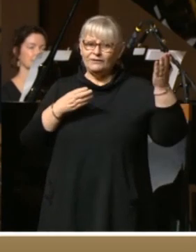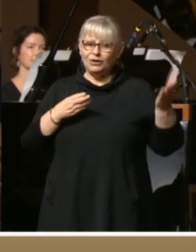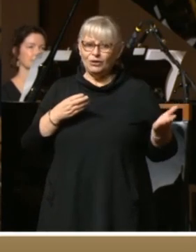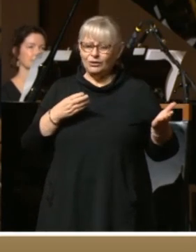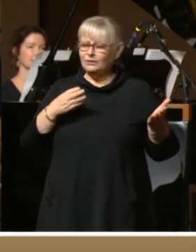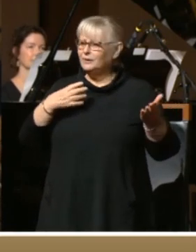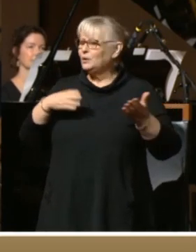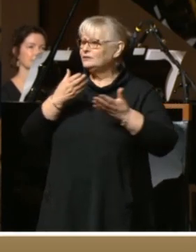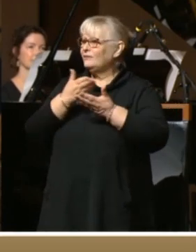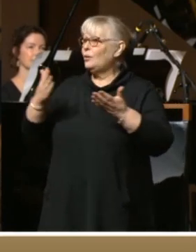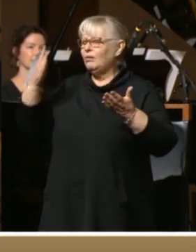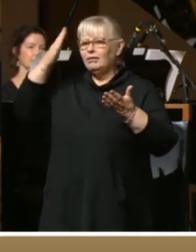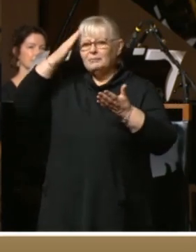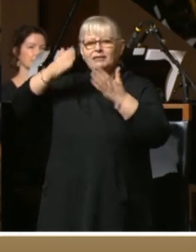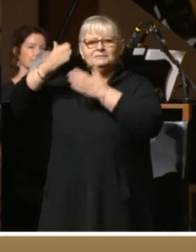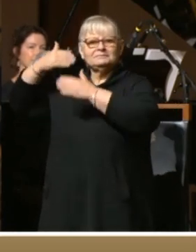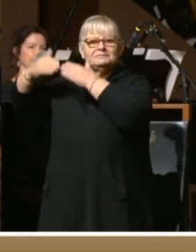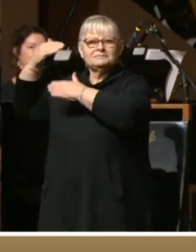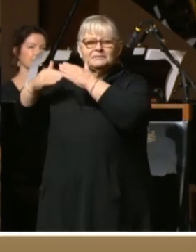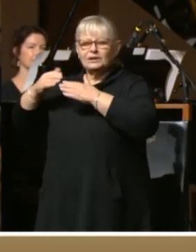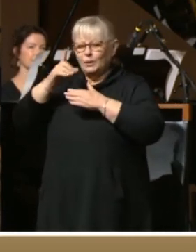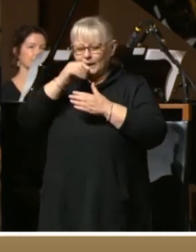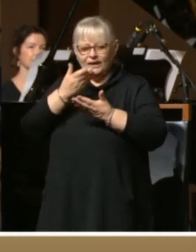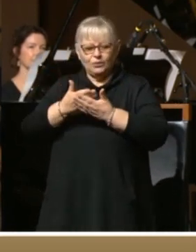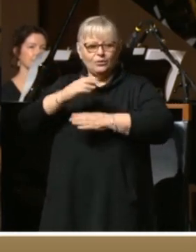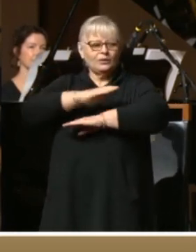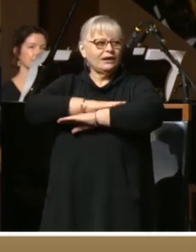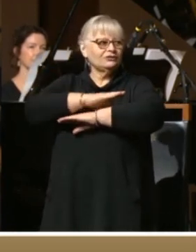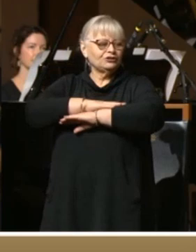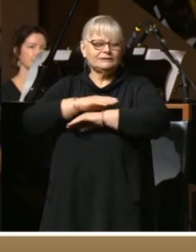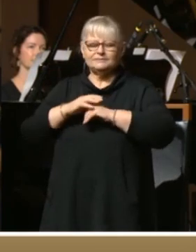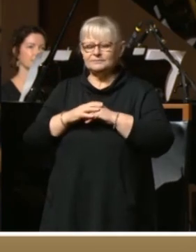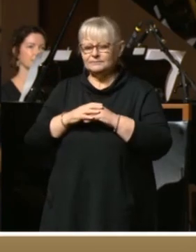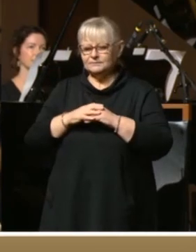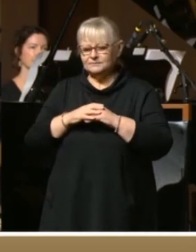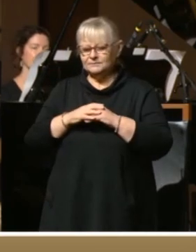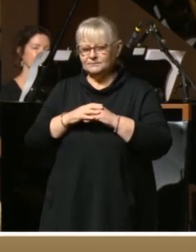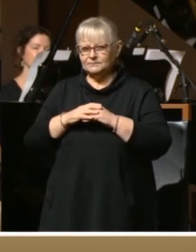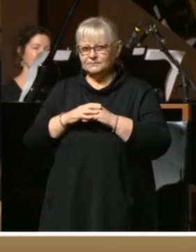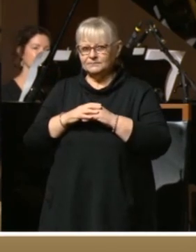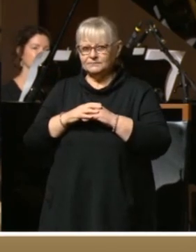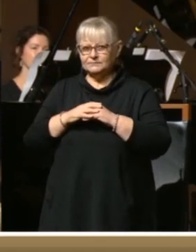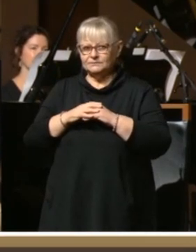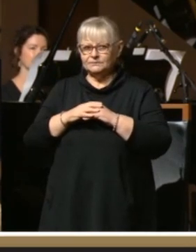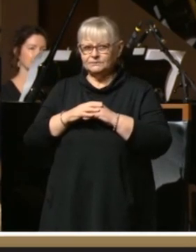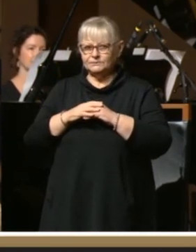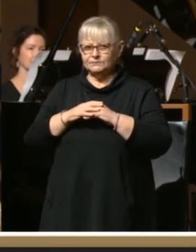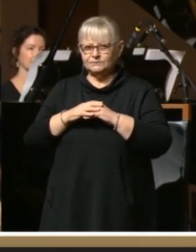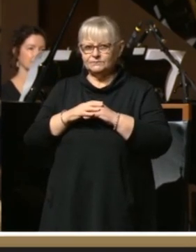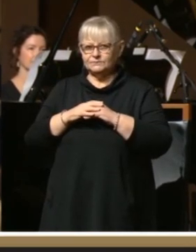of all of our matriarchs, we can on country. Nyari, Njamali, Ngambri, Gumau, Wogalu, Wallablawa,